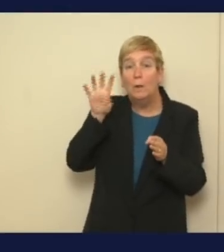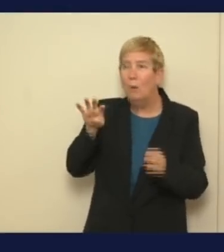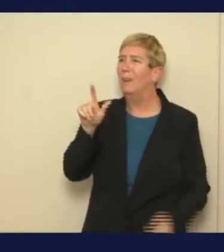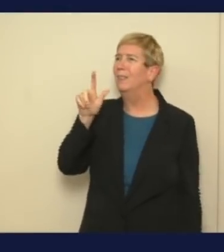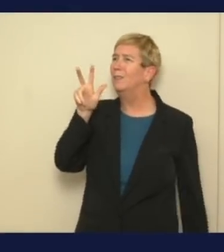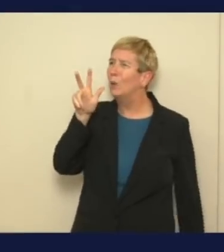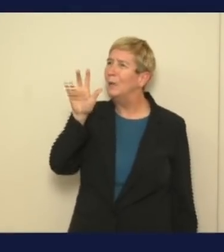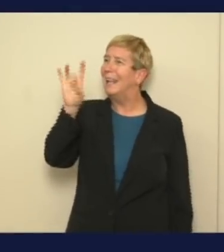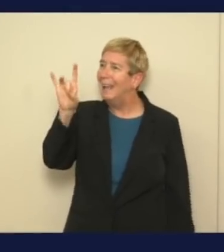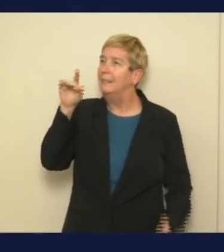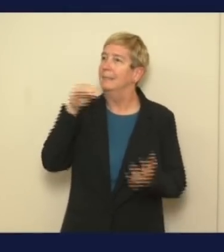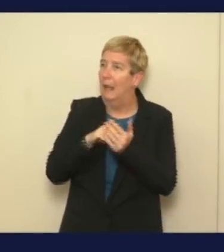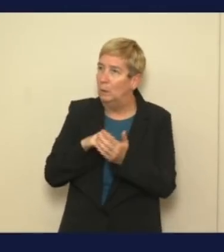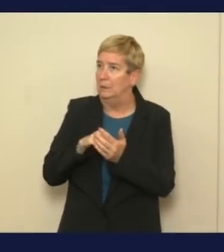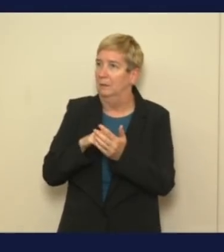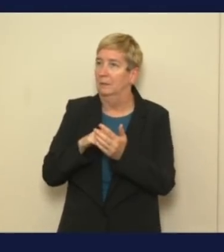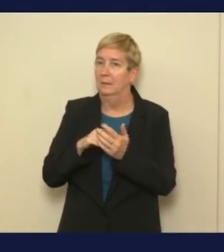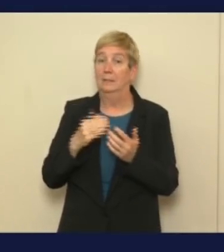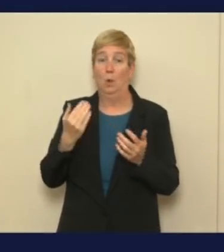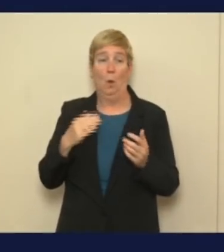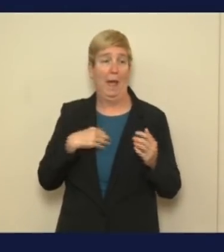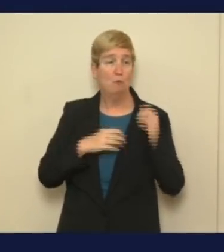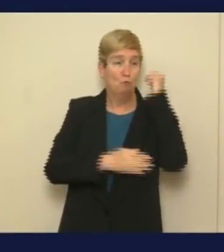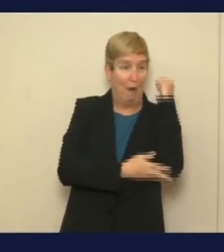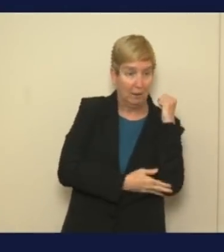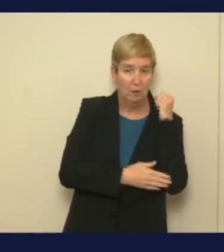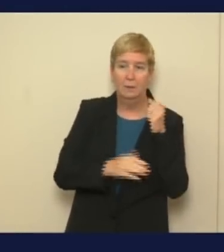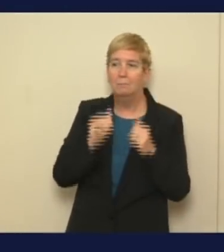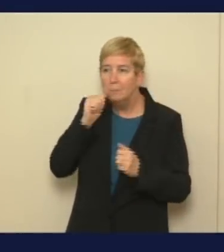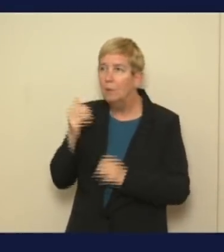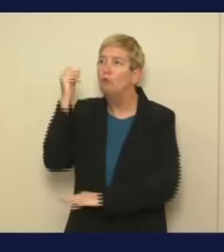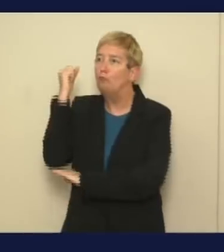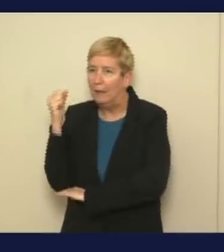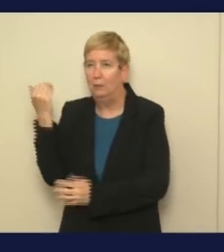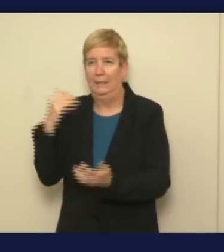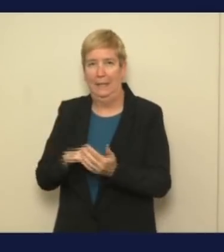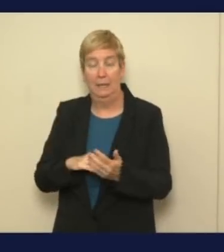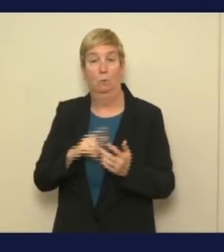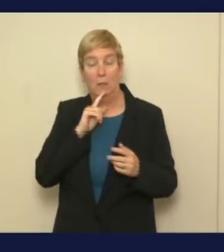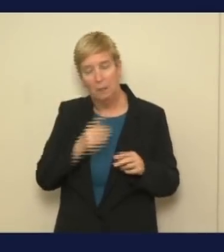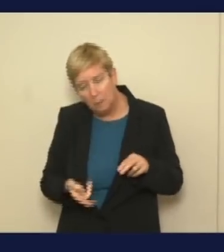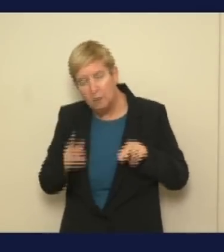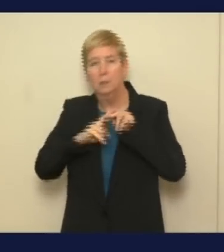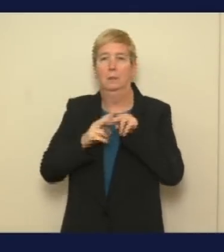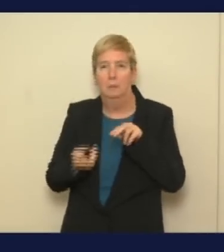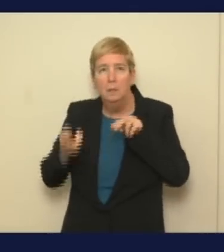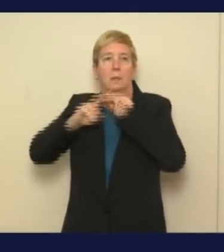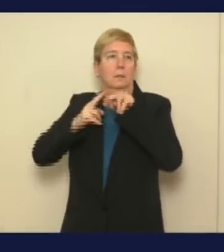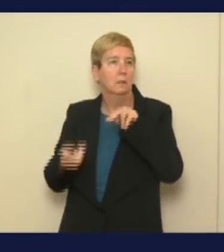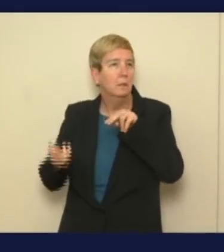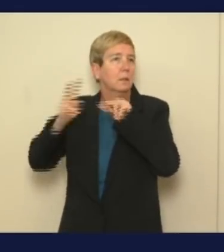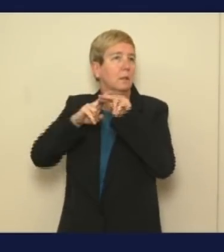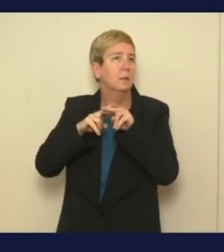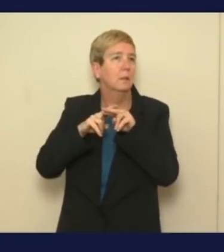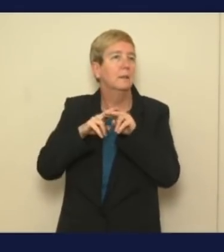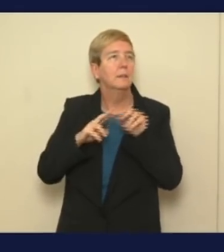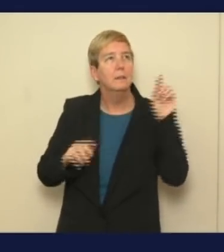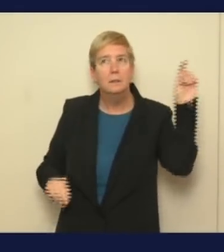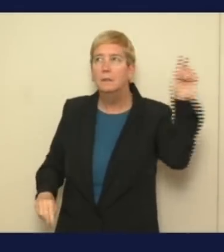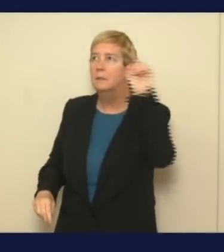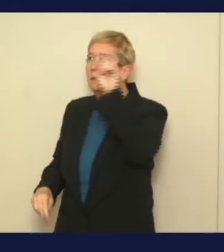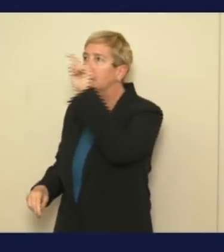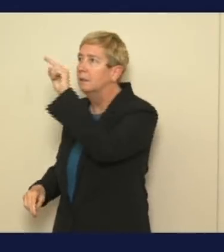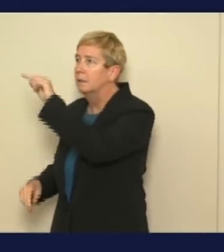38,000 cases, another single day record. We're seeing exponential increases in states all around us. As